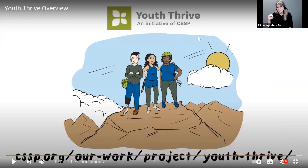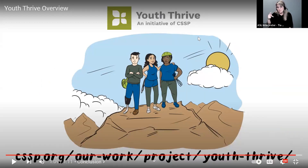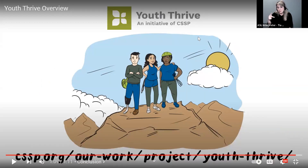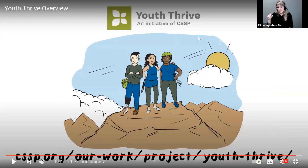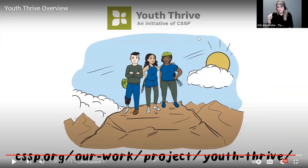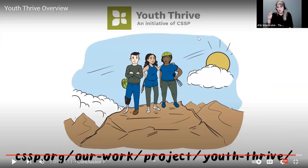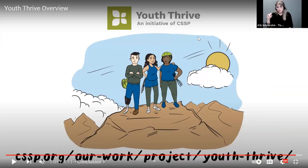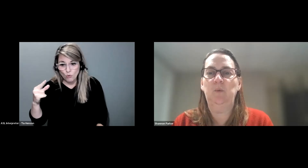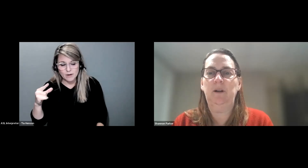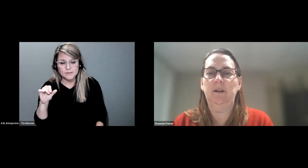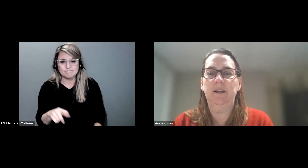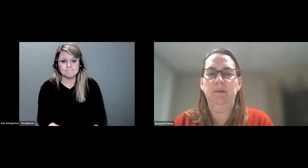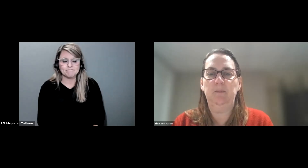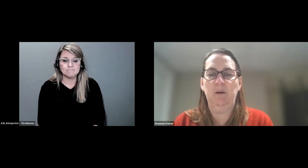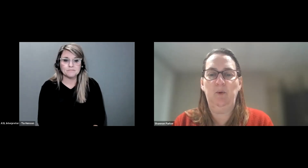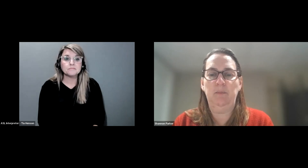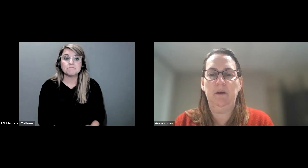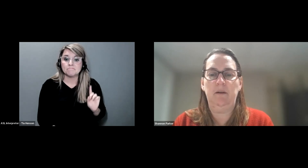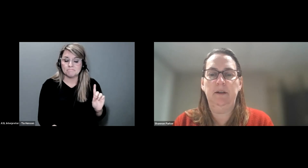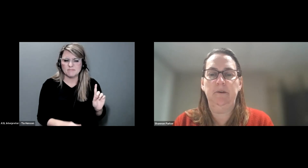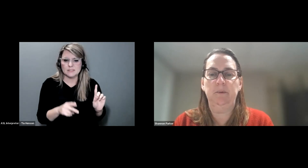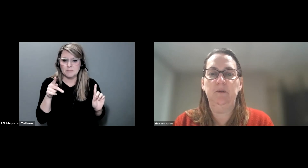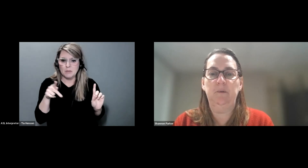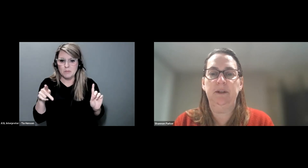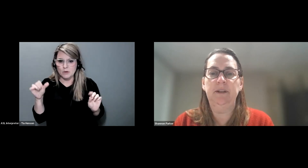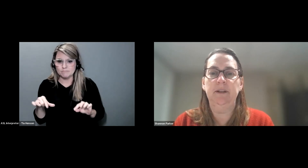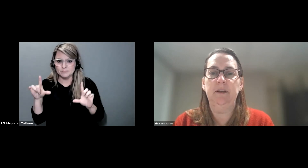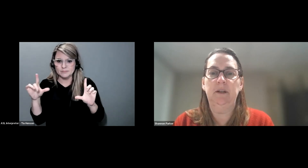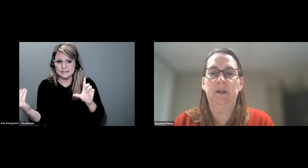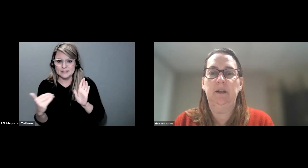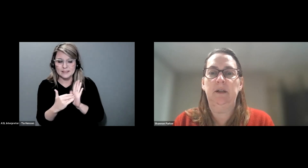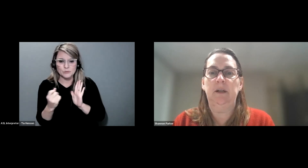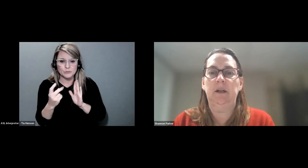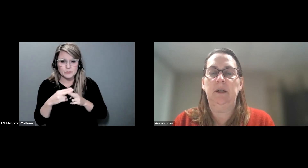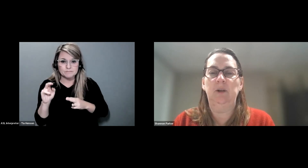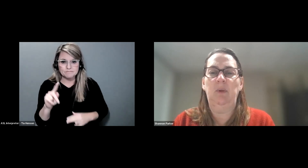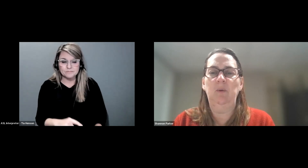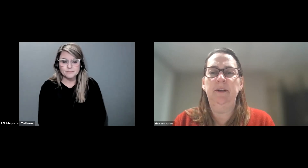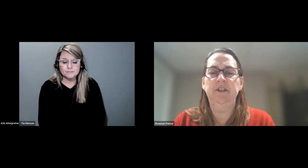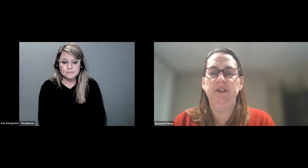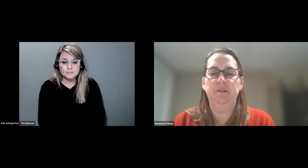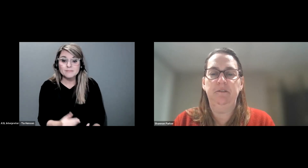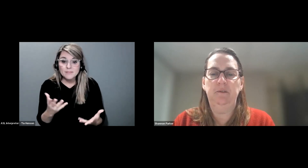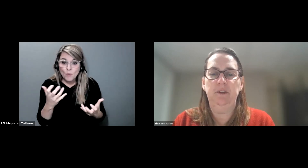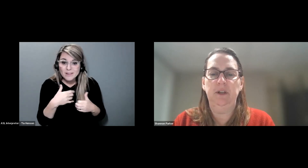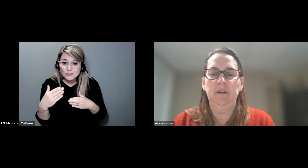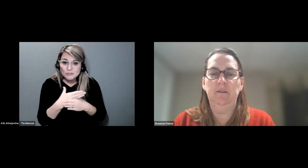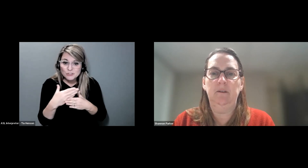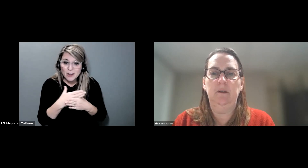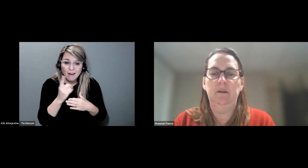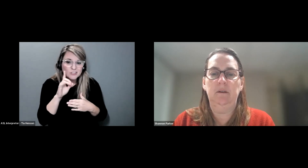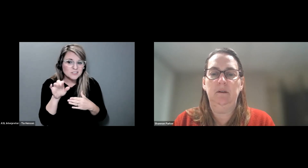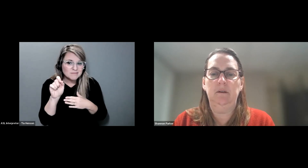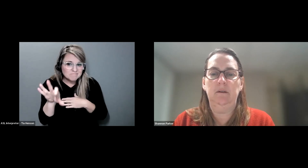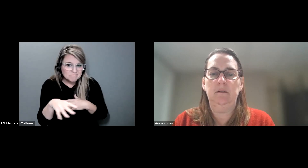All right, so while I get the PowerPoint back on here real quick, I wanted to share a few